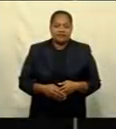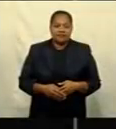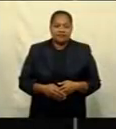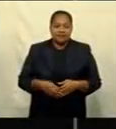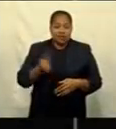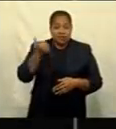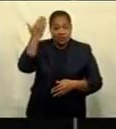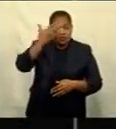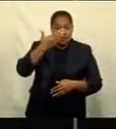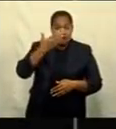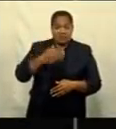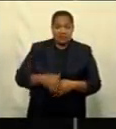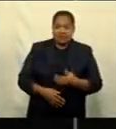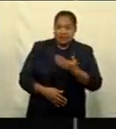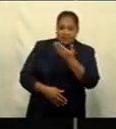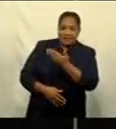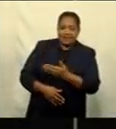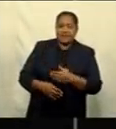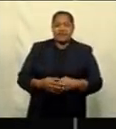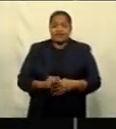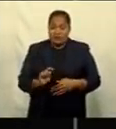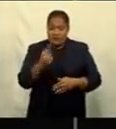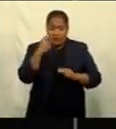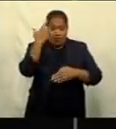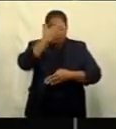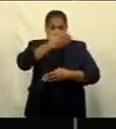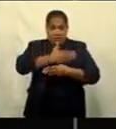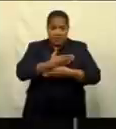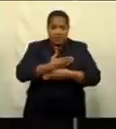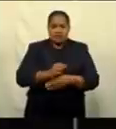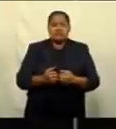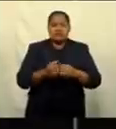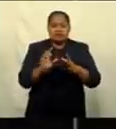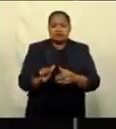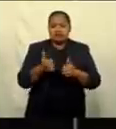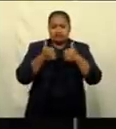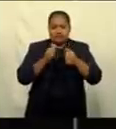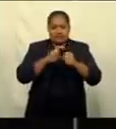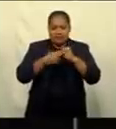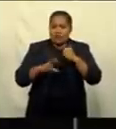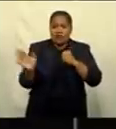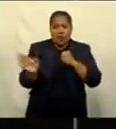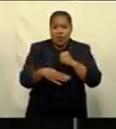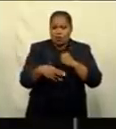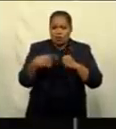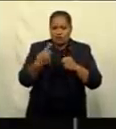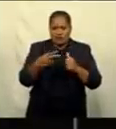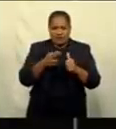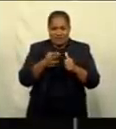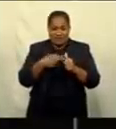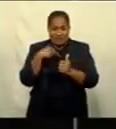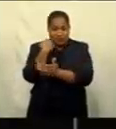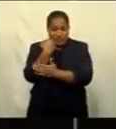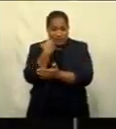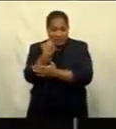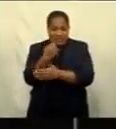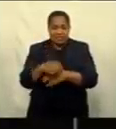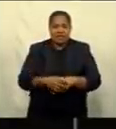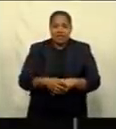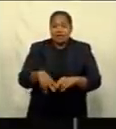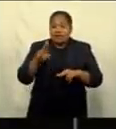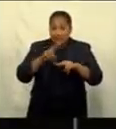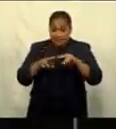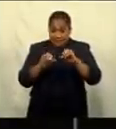Good evening, I'm Geraldine, but first tonight we start off with some good news for all rugby fans. FBC has secured the